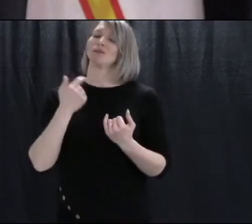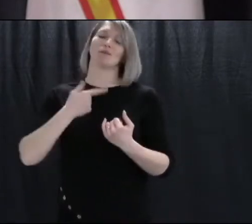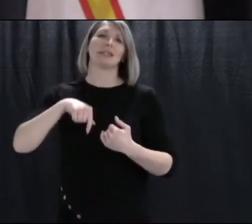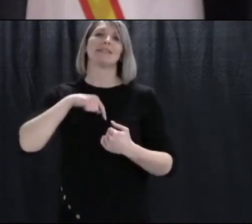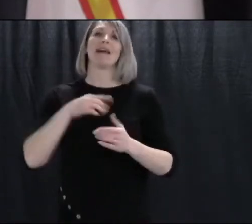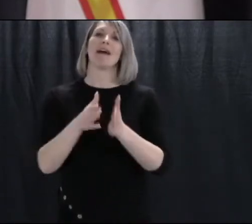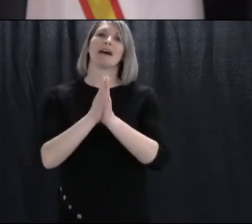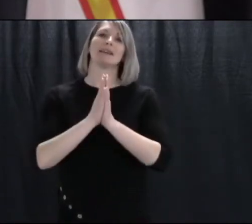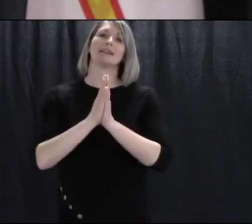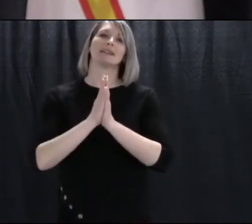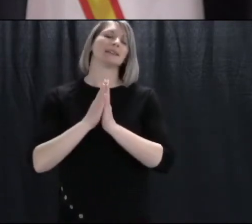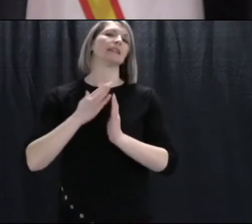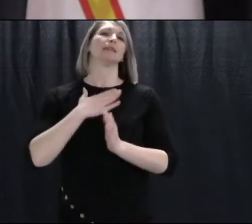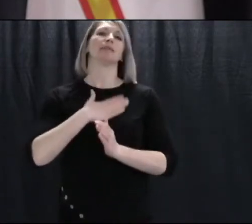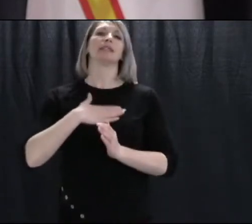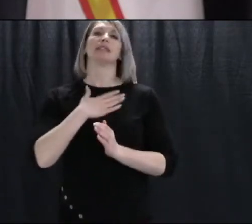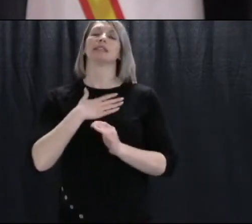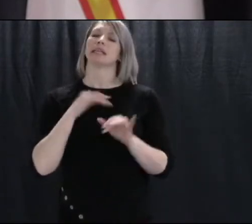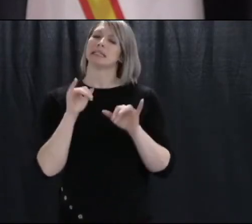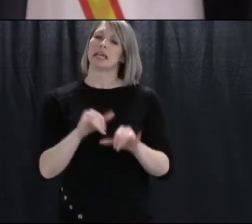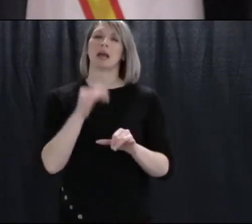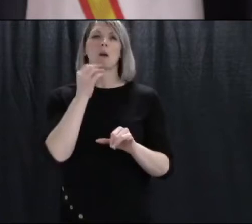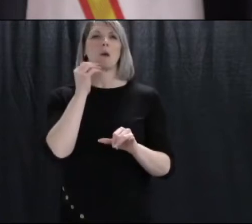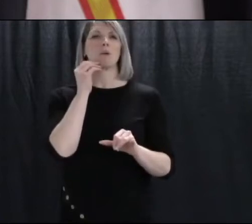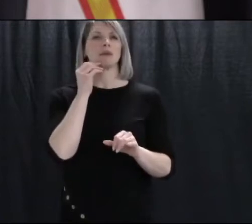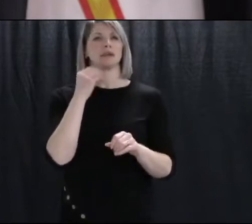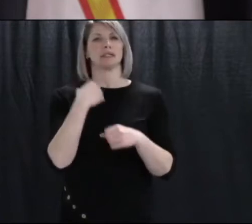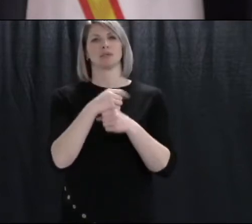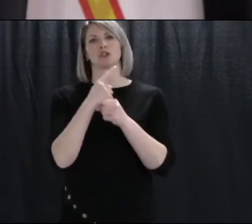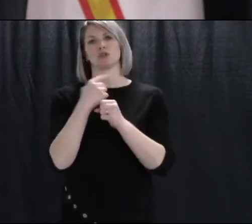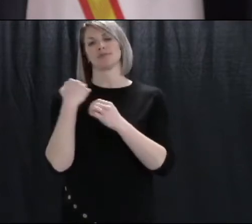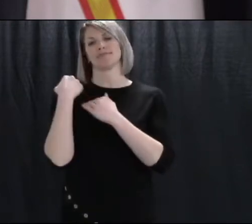asking people to do the right thing and be responsible.